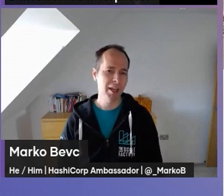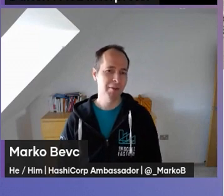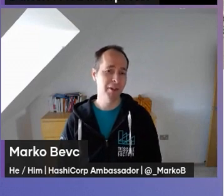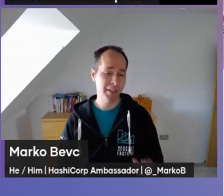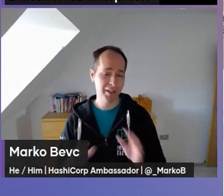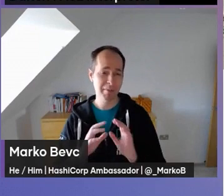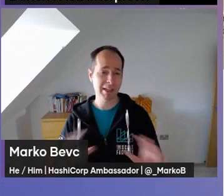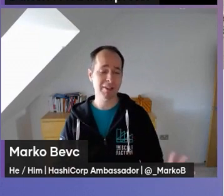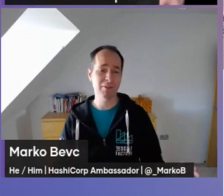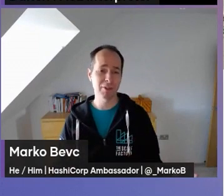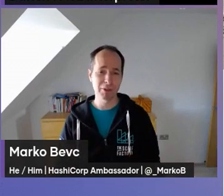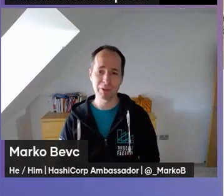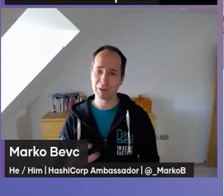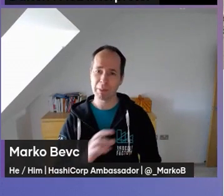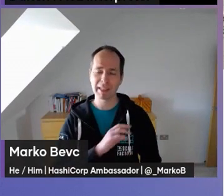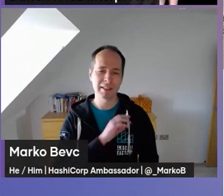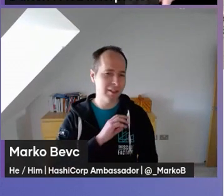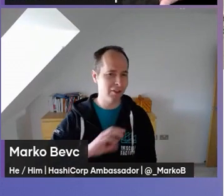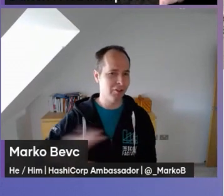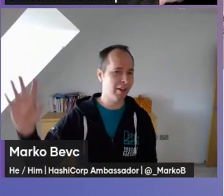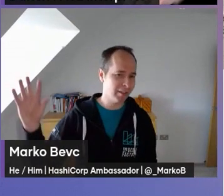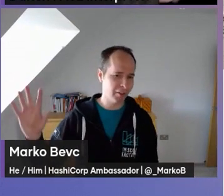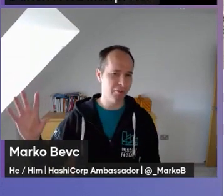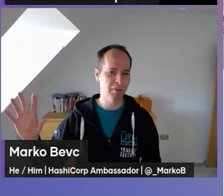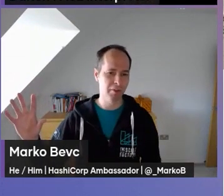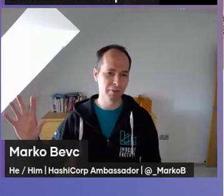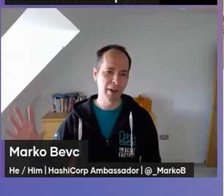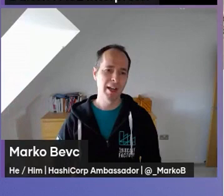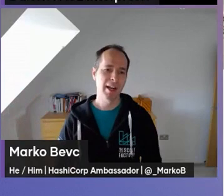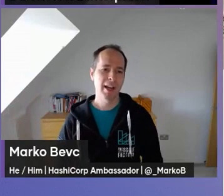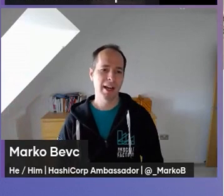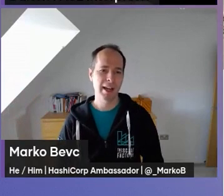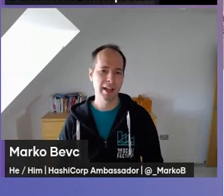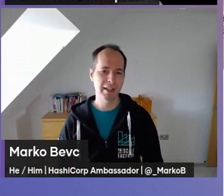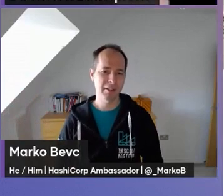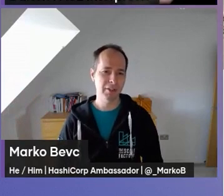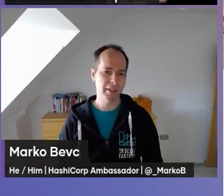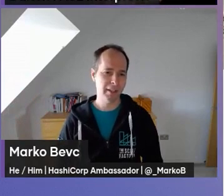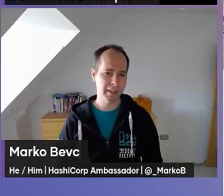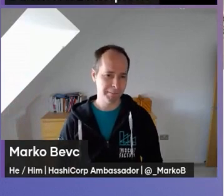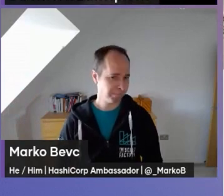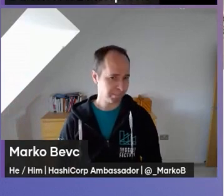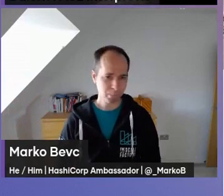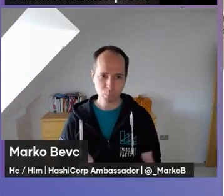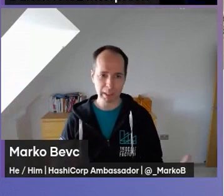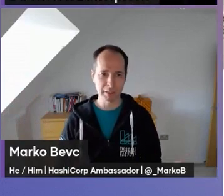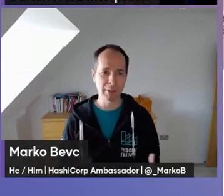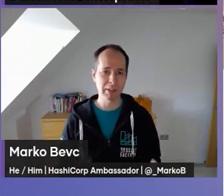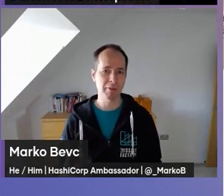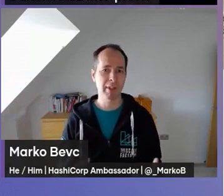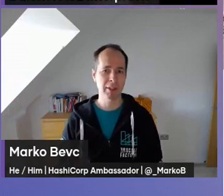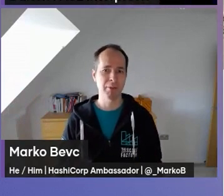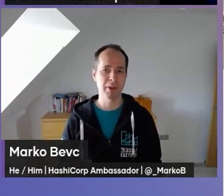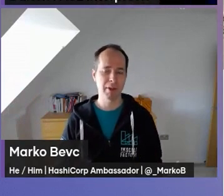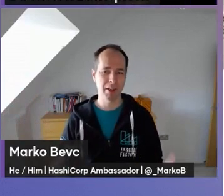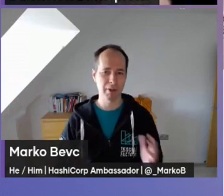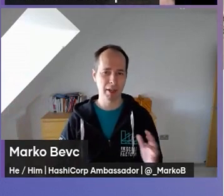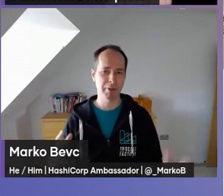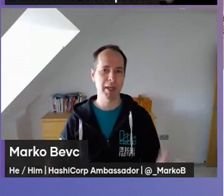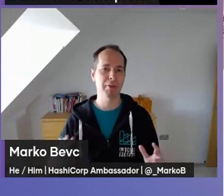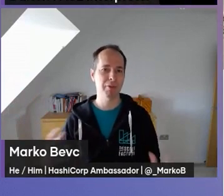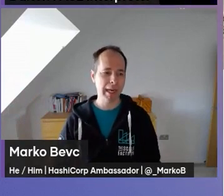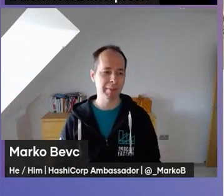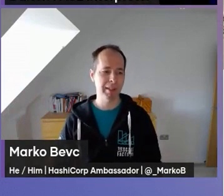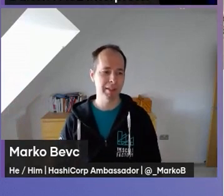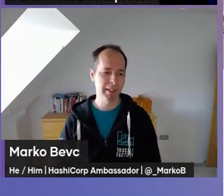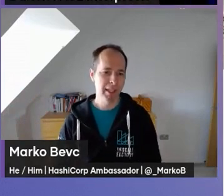landscape, where there are millions of tools, complexity just rising through the roof, and it really reflects how we are